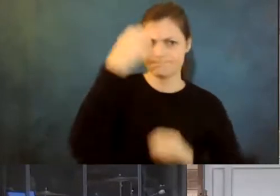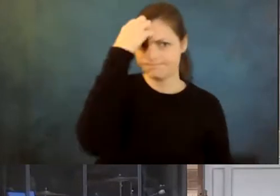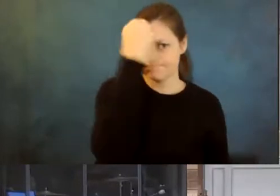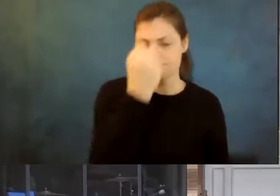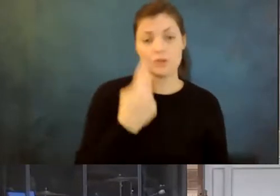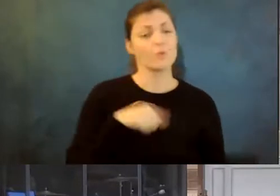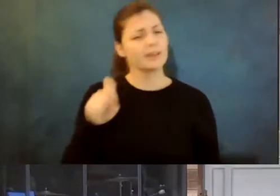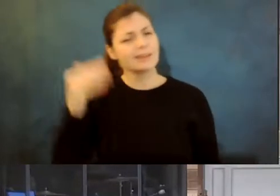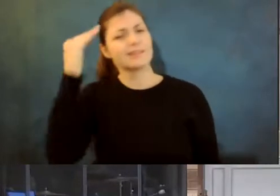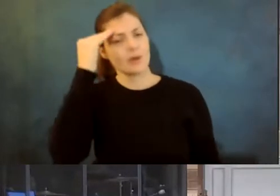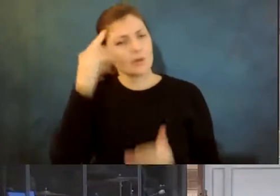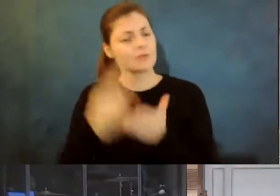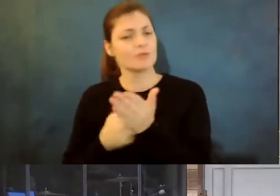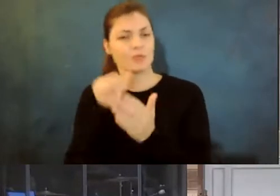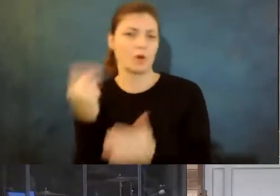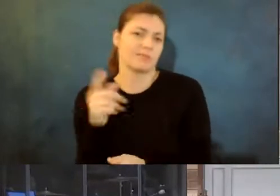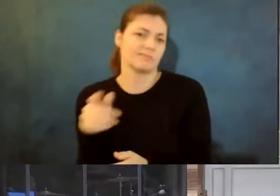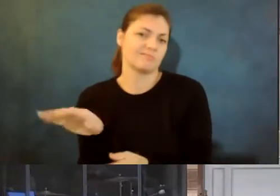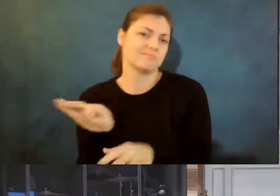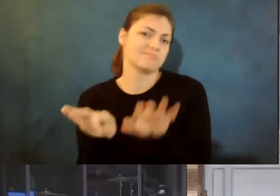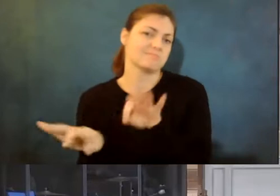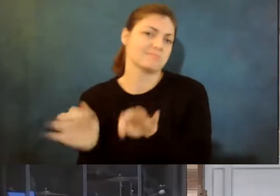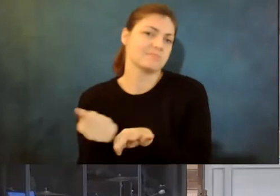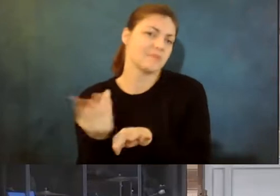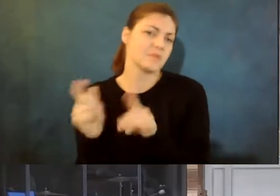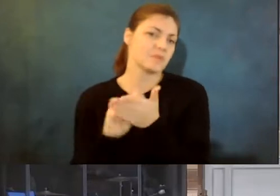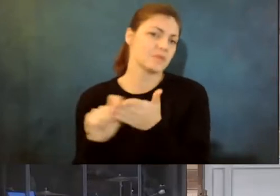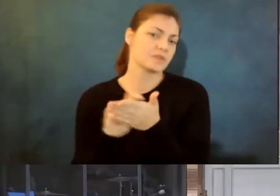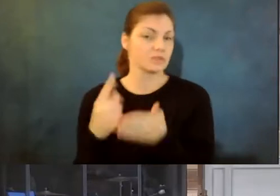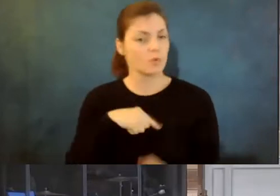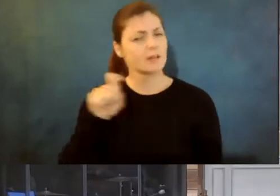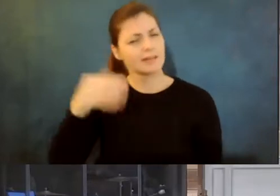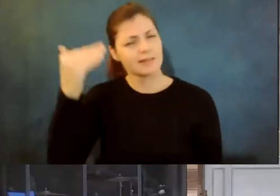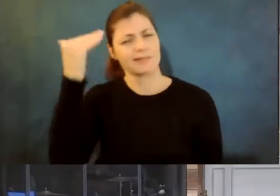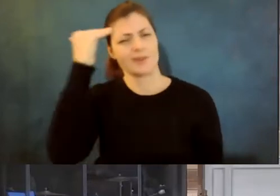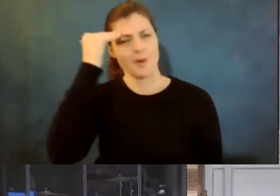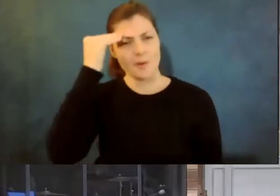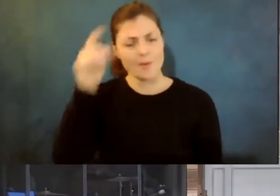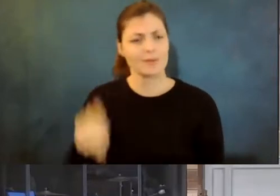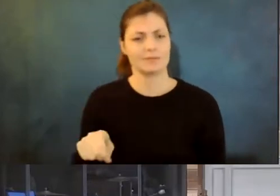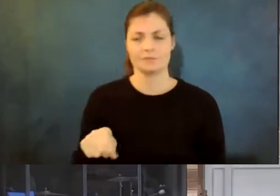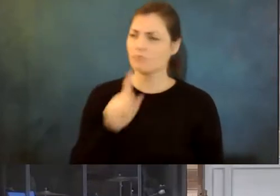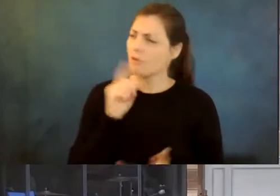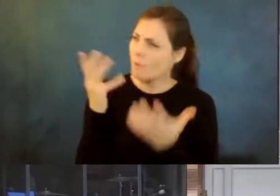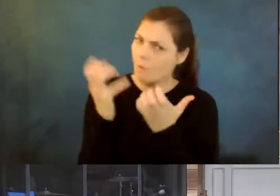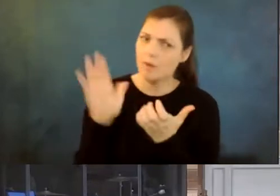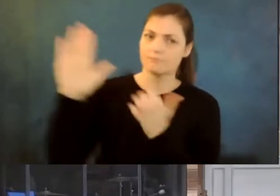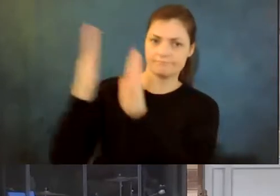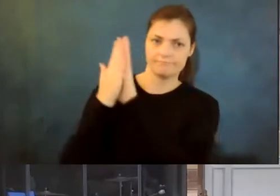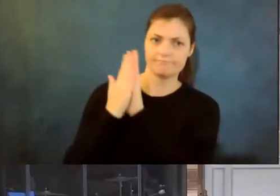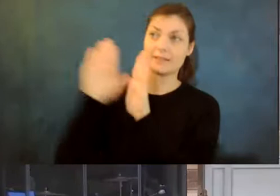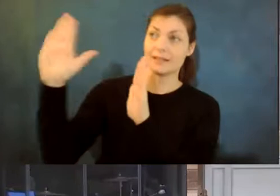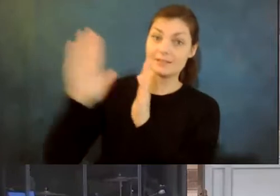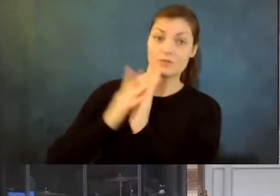We can't settle for just a little bit of warm fuzzies with God. We have to desire his presence and his